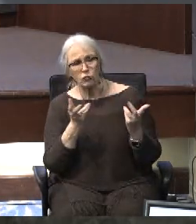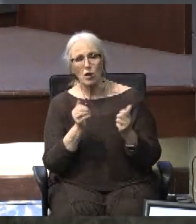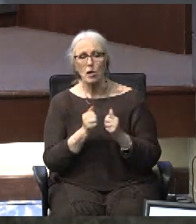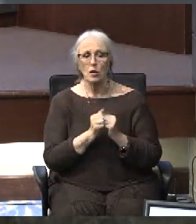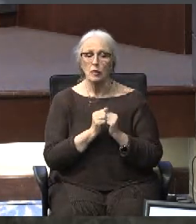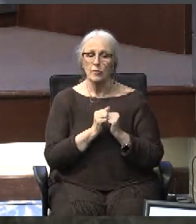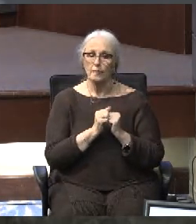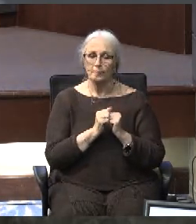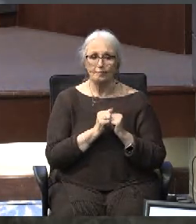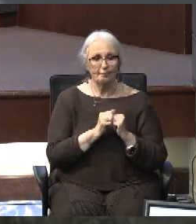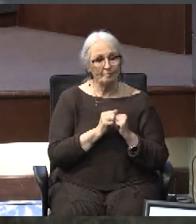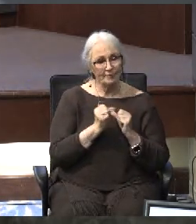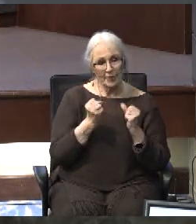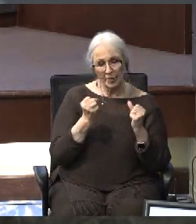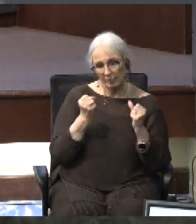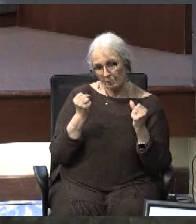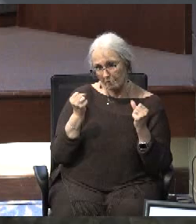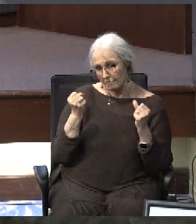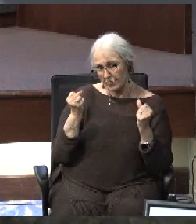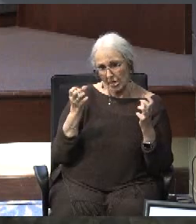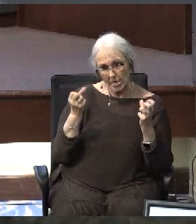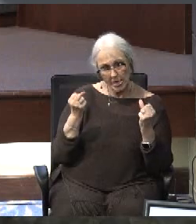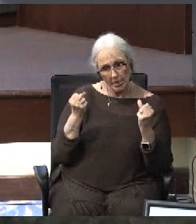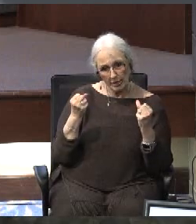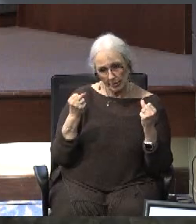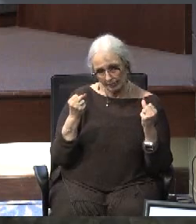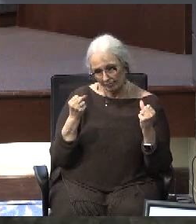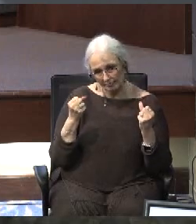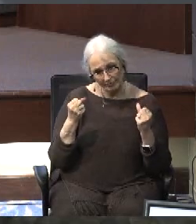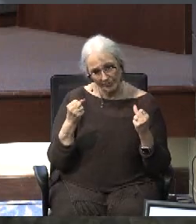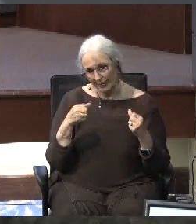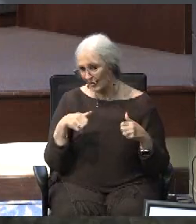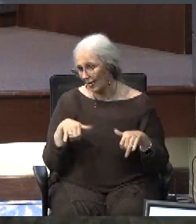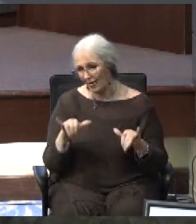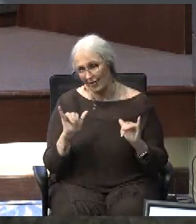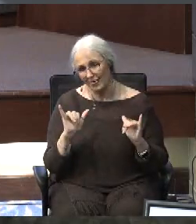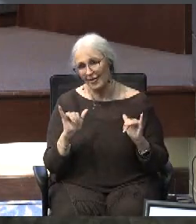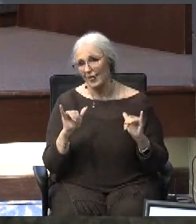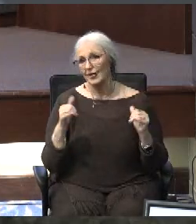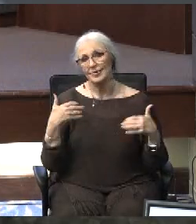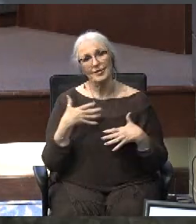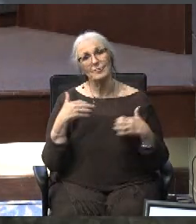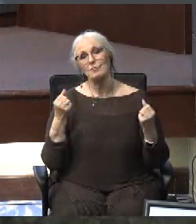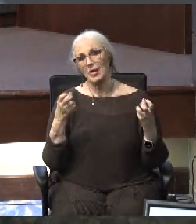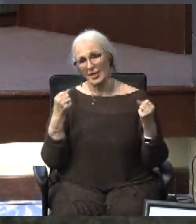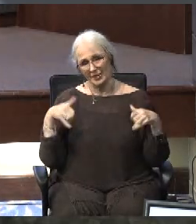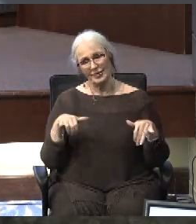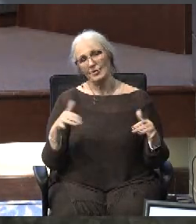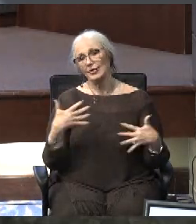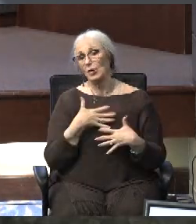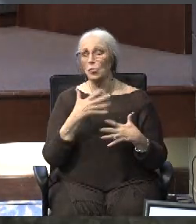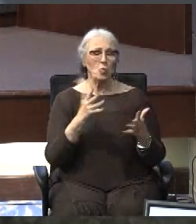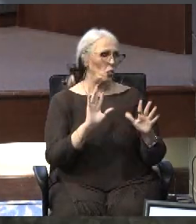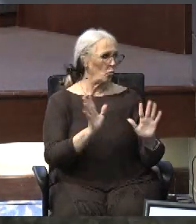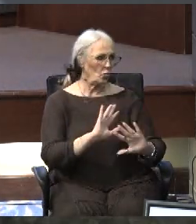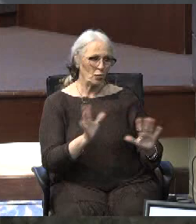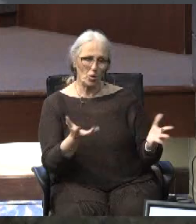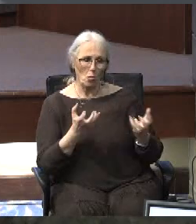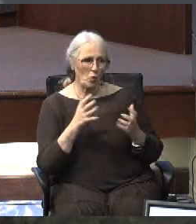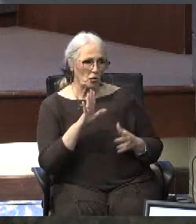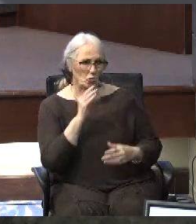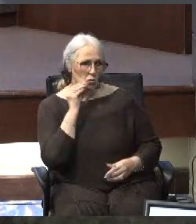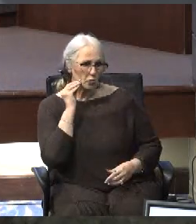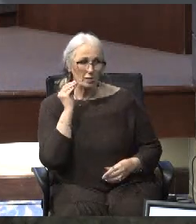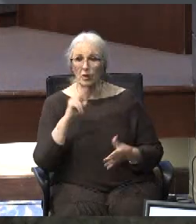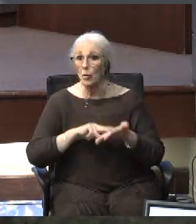to any avail that I can see, that they're still scared. Because I can say, no, we don't want your home, but that doesn't mean that we're not going to do